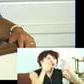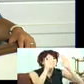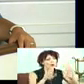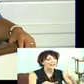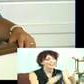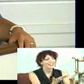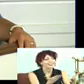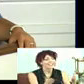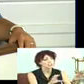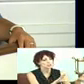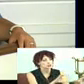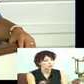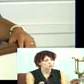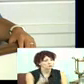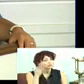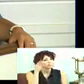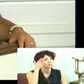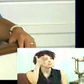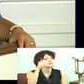yet.